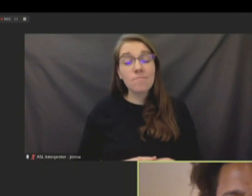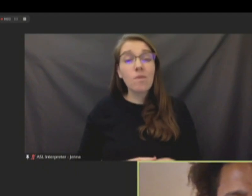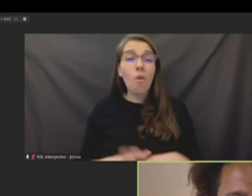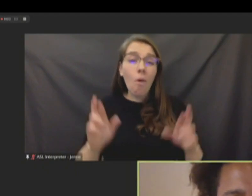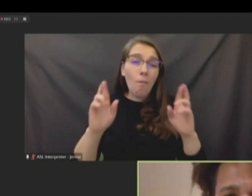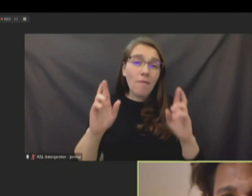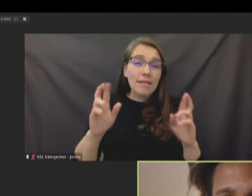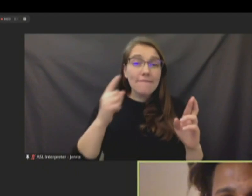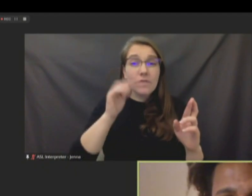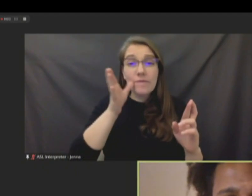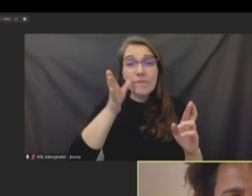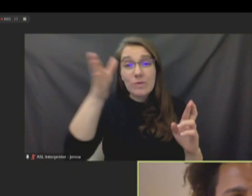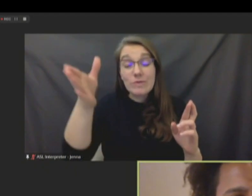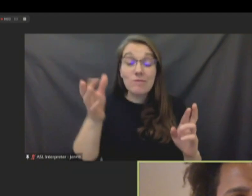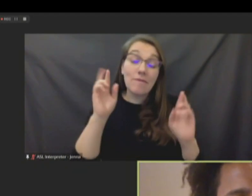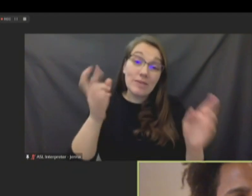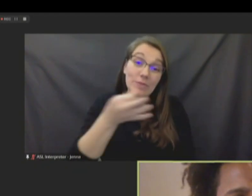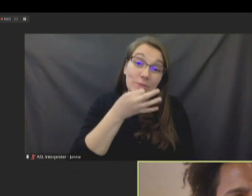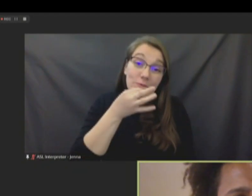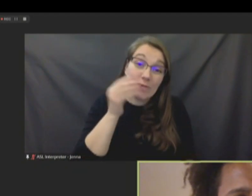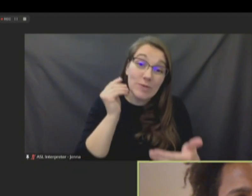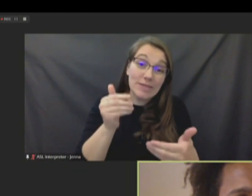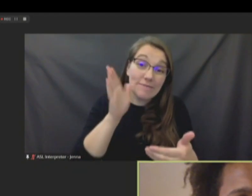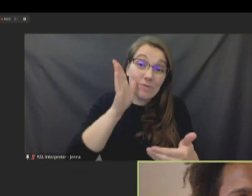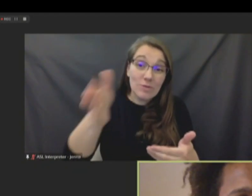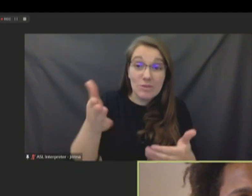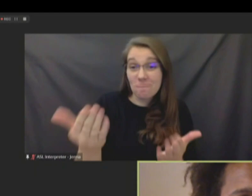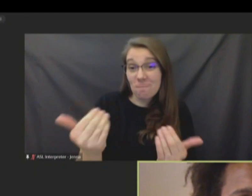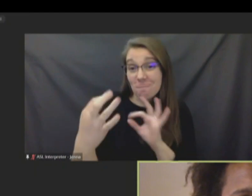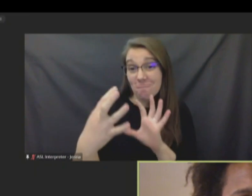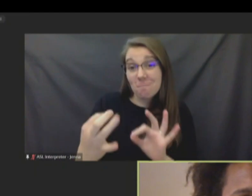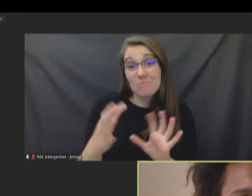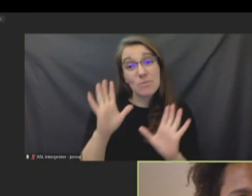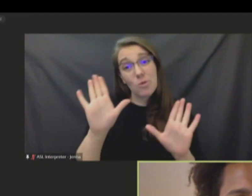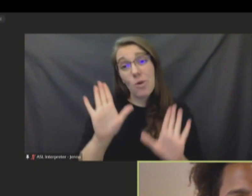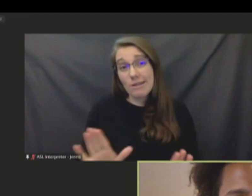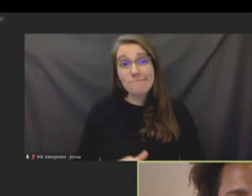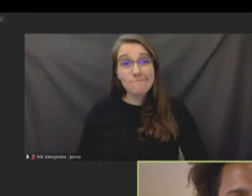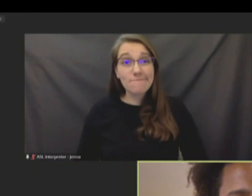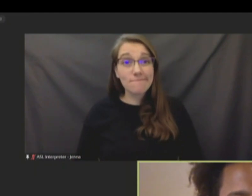in the future, near future, we can continue to get your input. That'd be great.